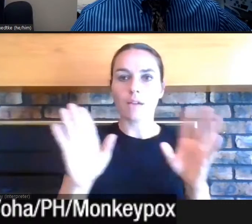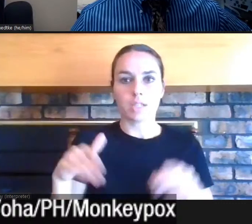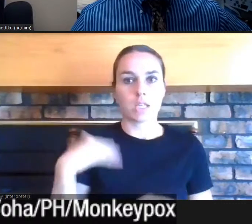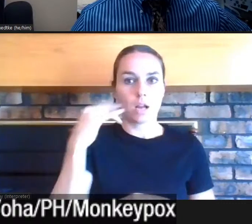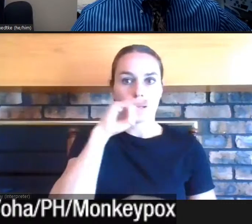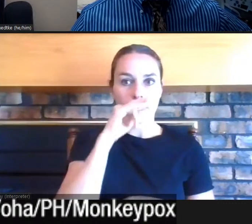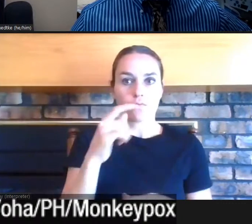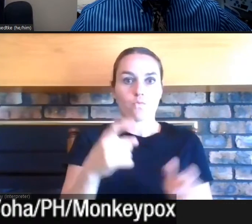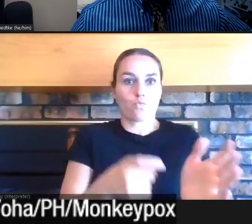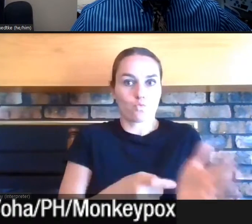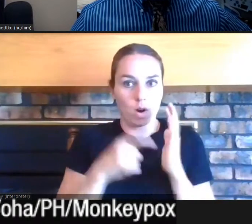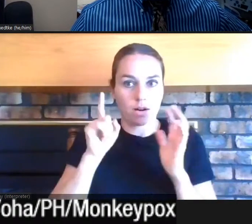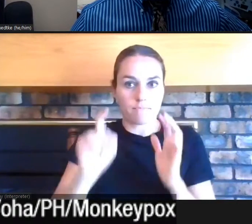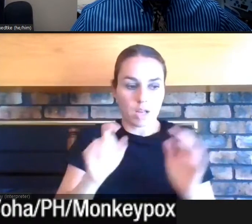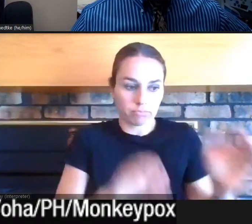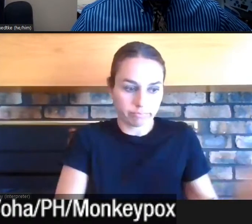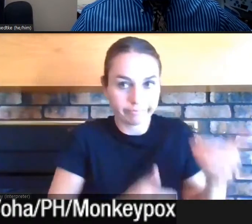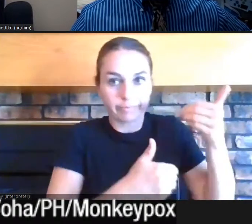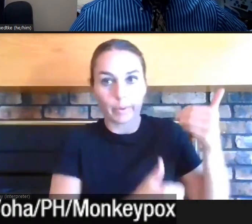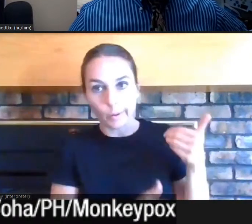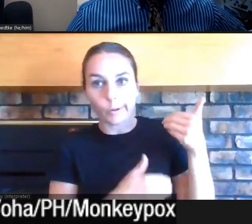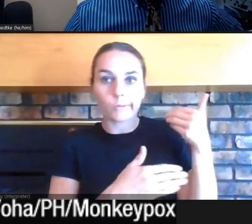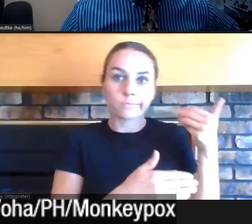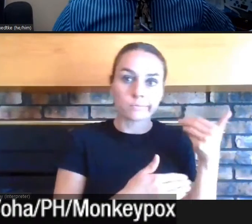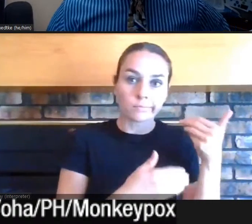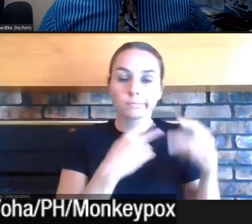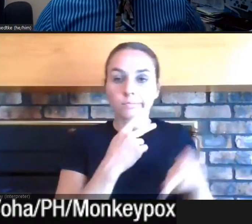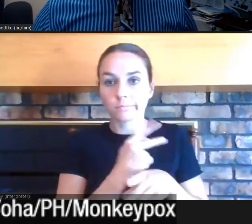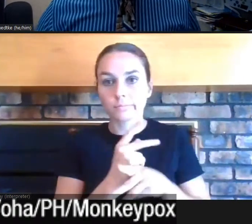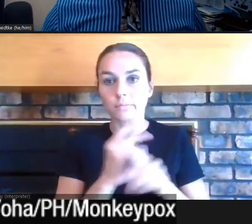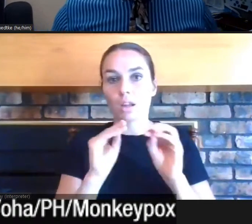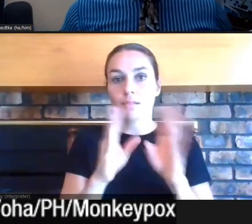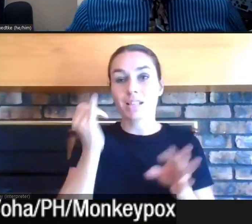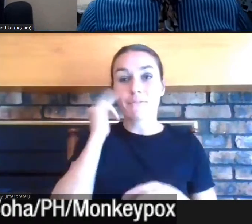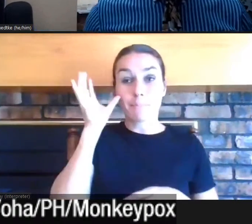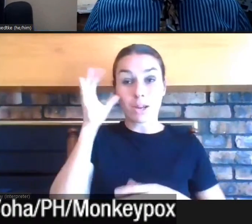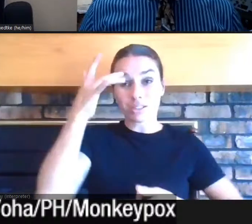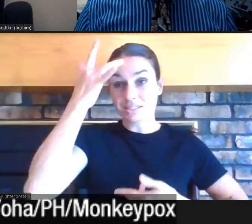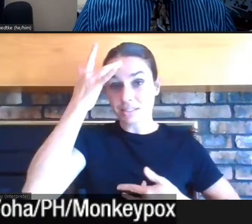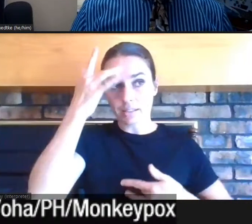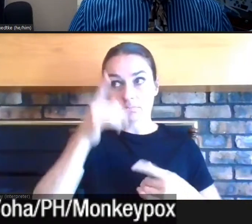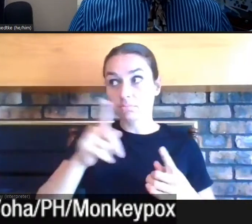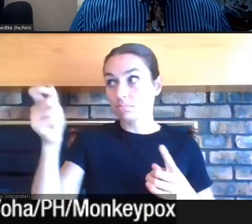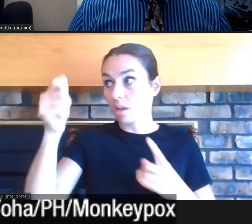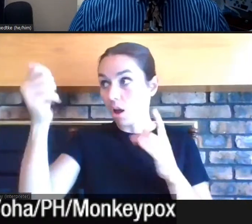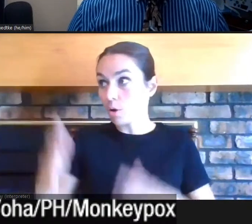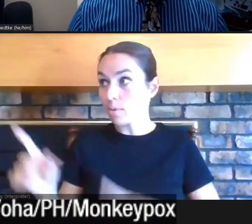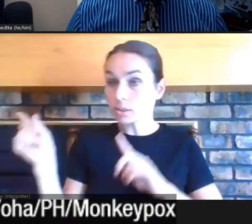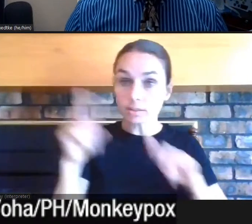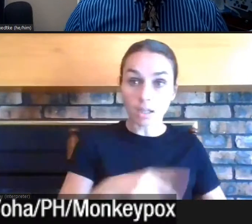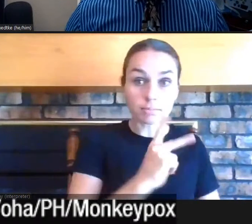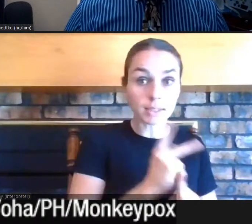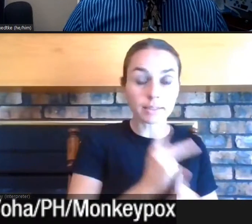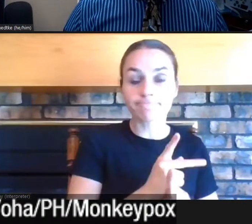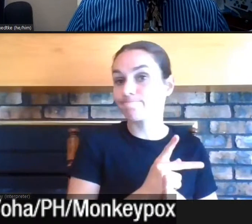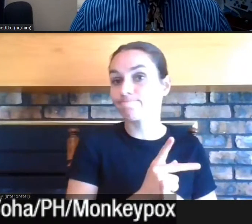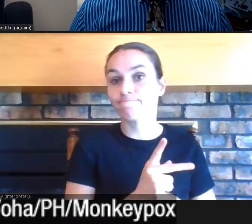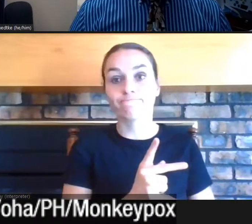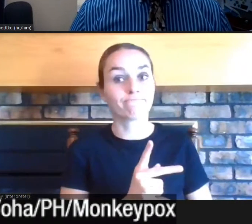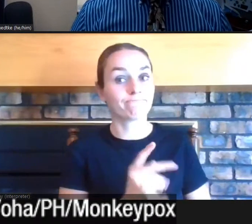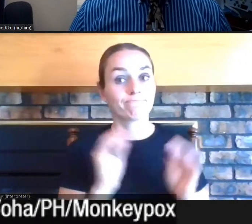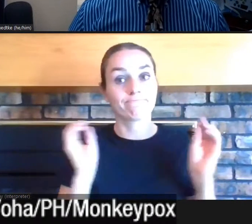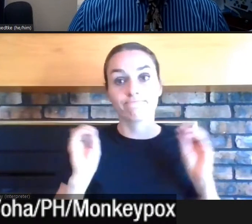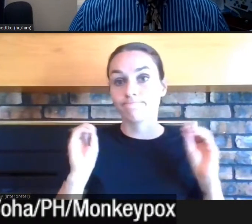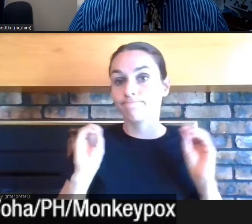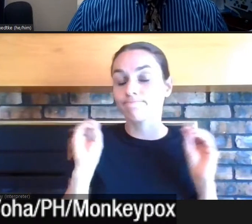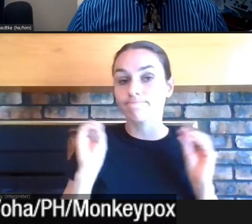caregiver. And some parents who are sick, don't have an alternative caregiver, don't have someone else who can take over that duty for caring